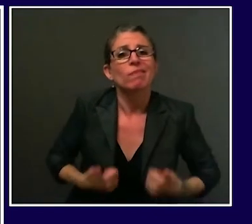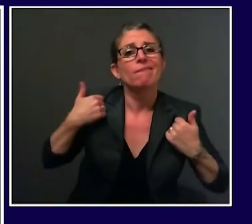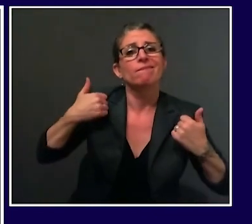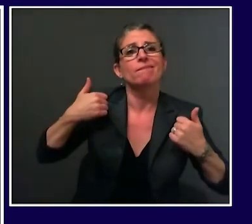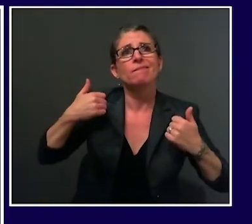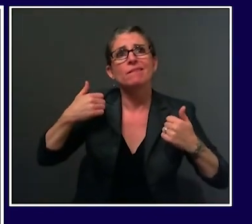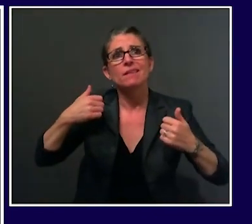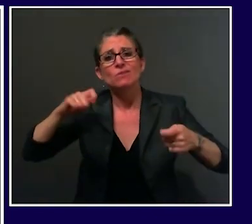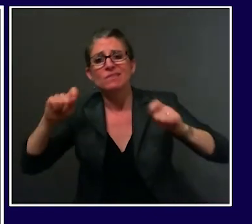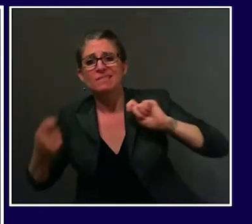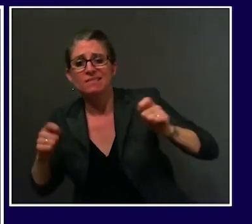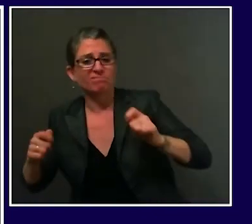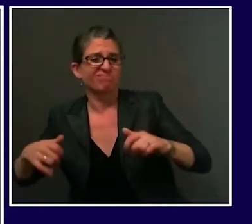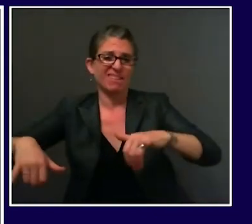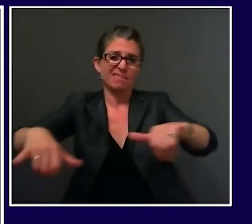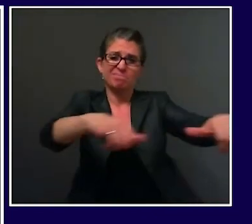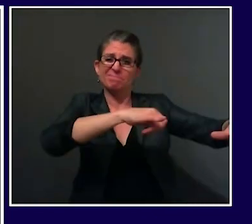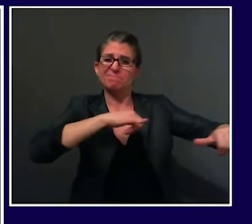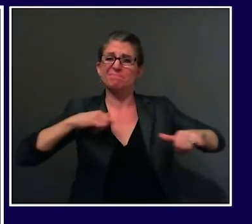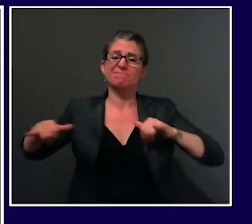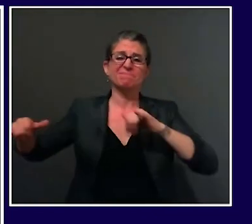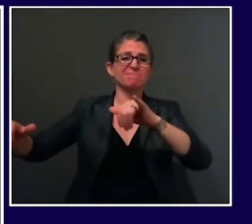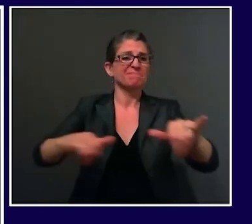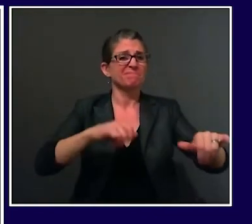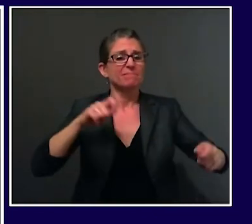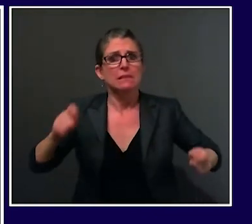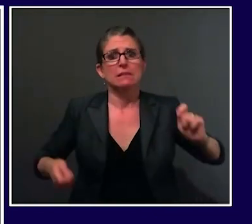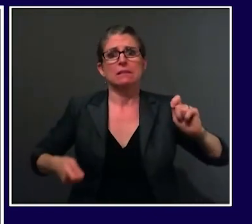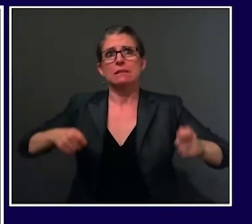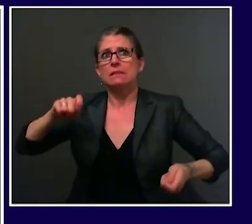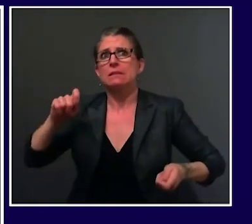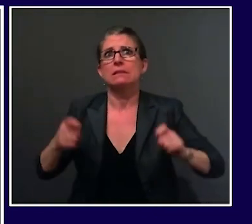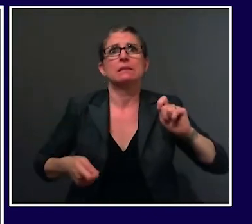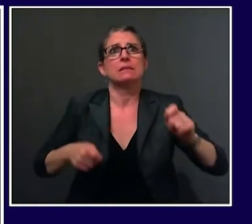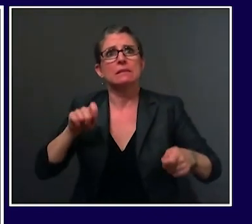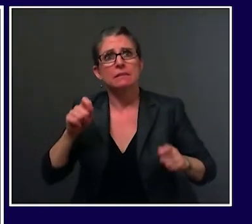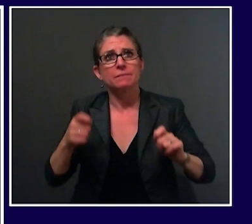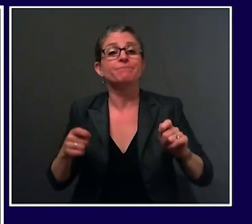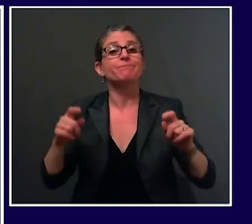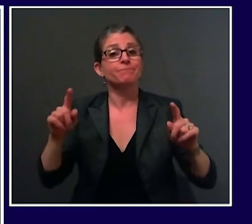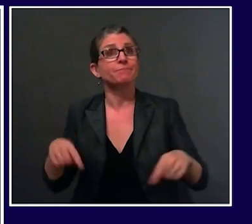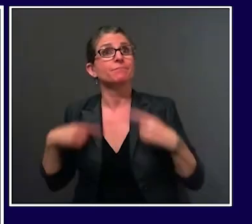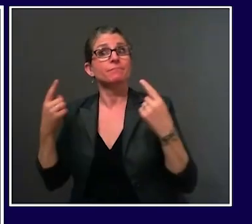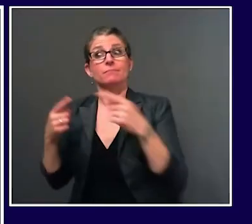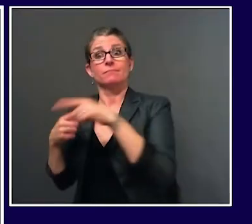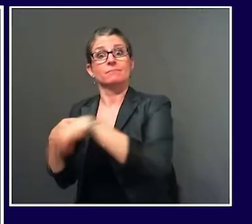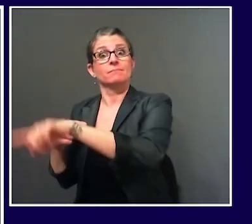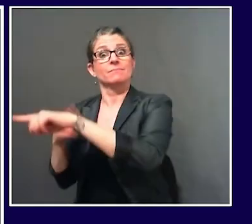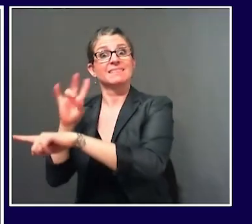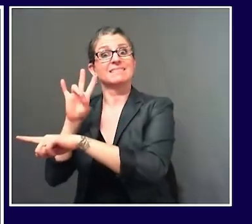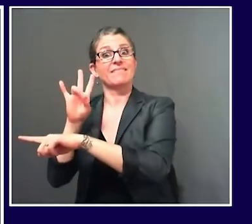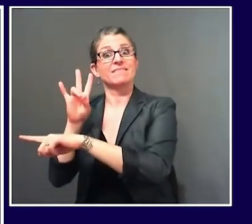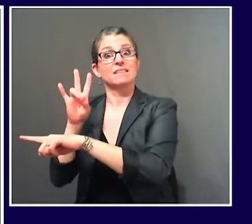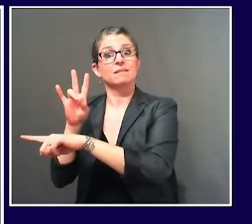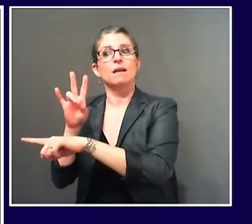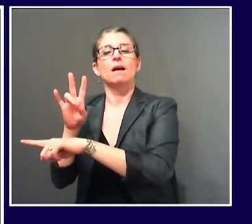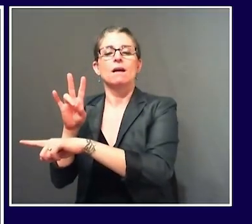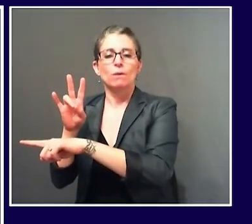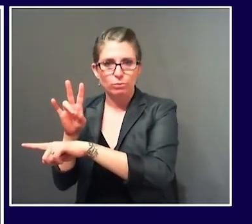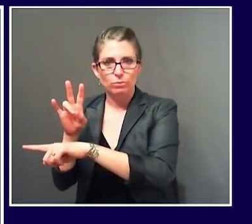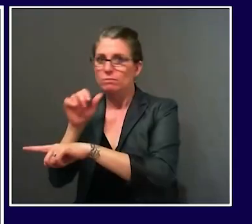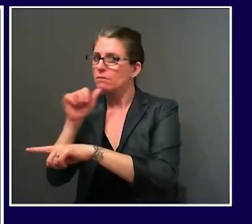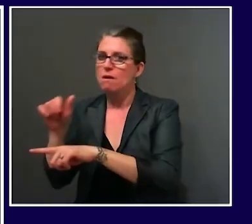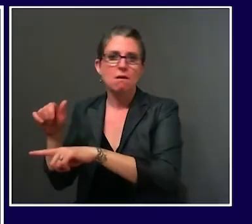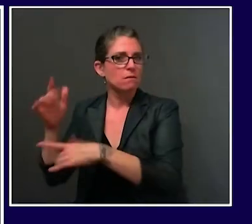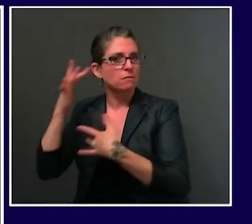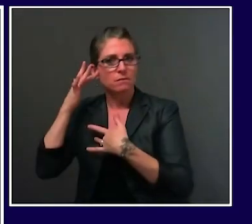operations. We are pleased that all of the results have come back negative, and individuals who were showing symptoms are largely feeling better.